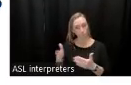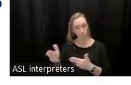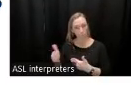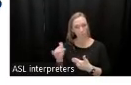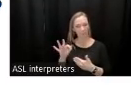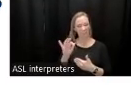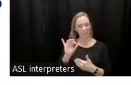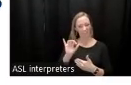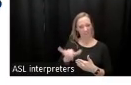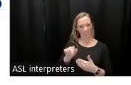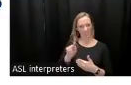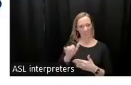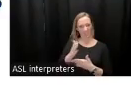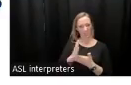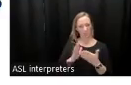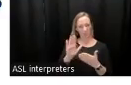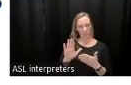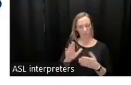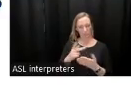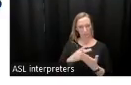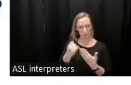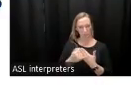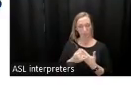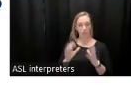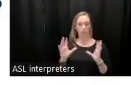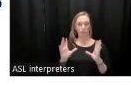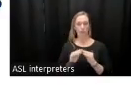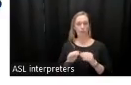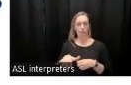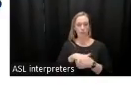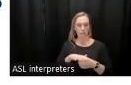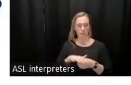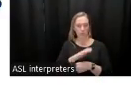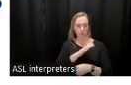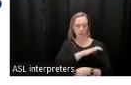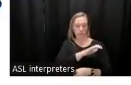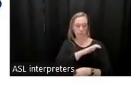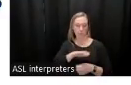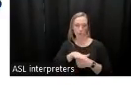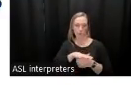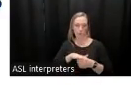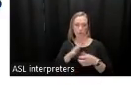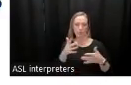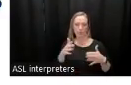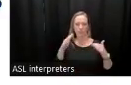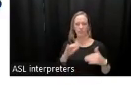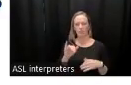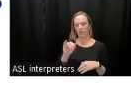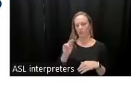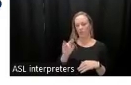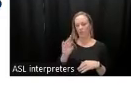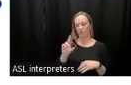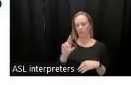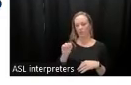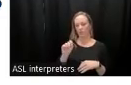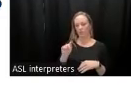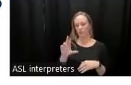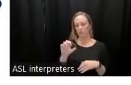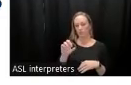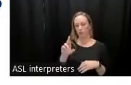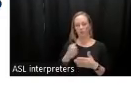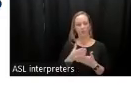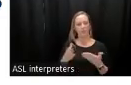part of your project, conference areas, clinical areas, and then infrastructure. So things that just kind of keep your campus running,